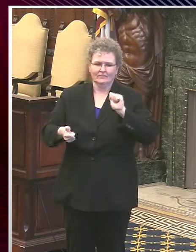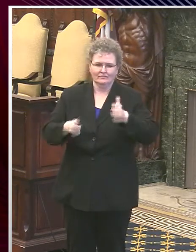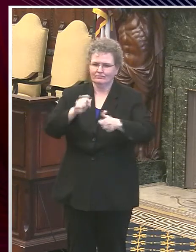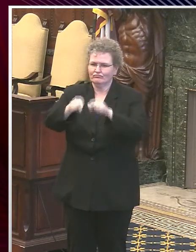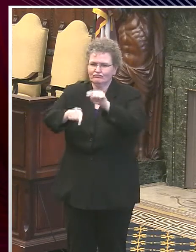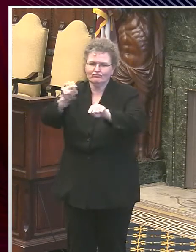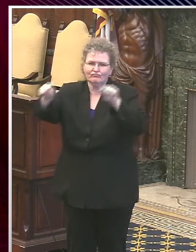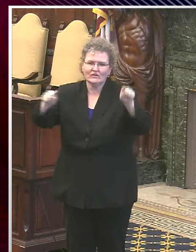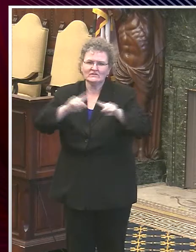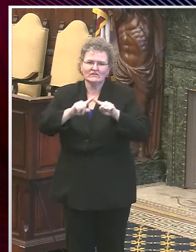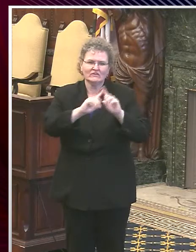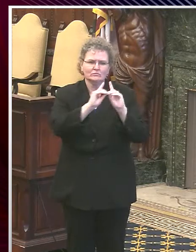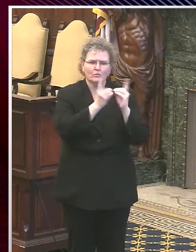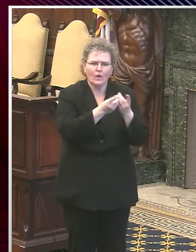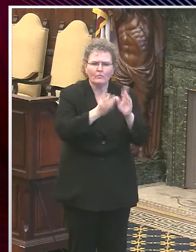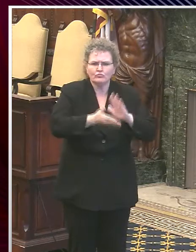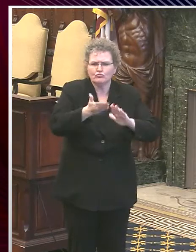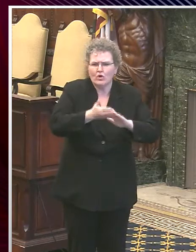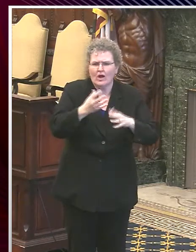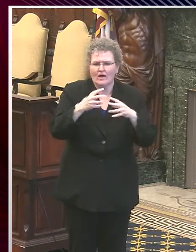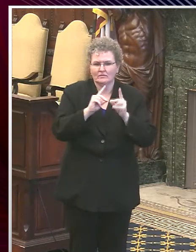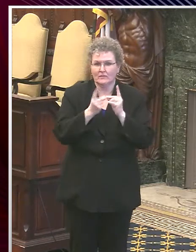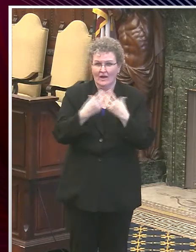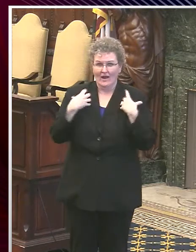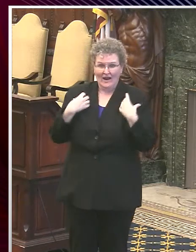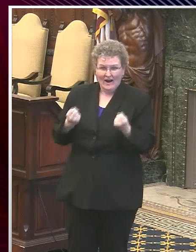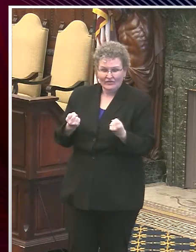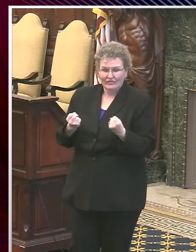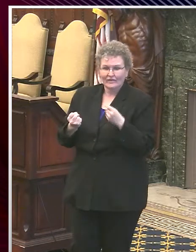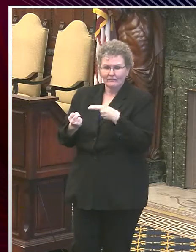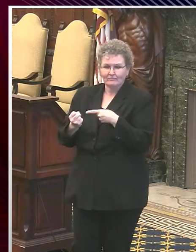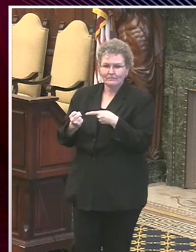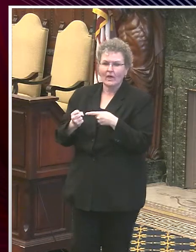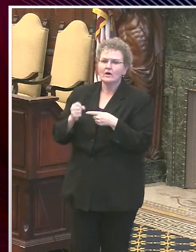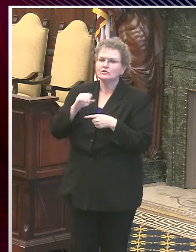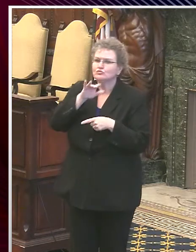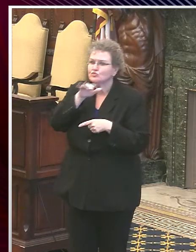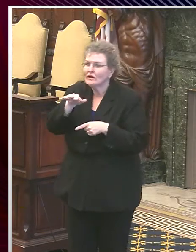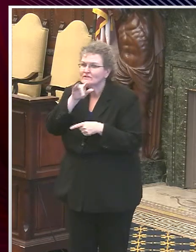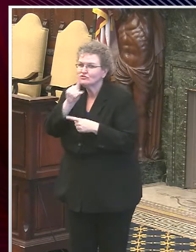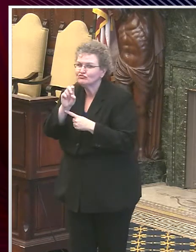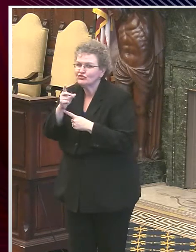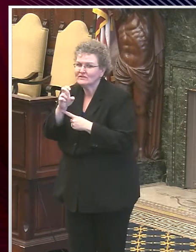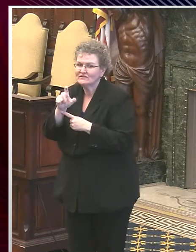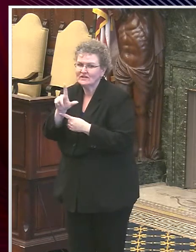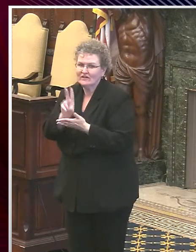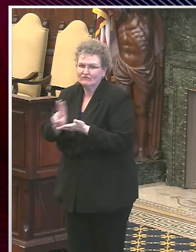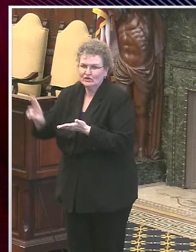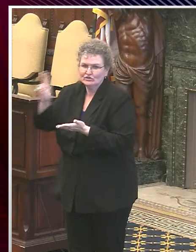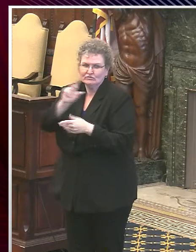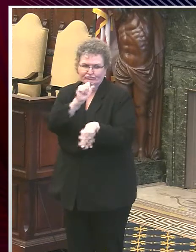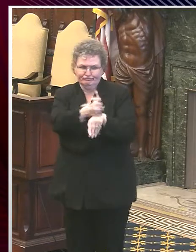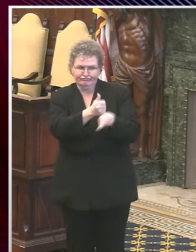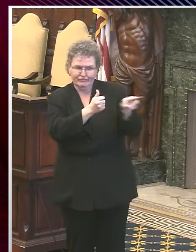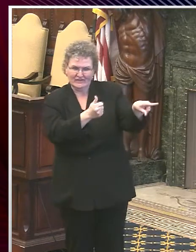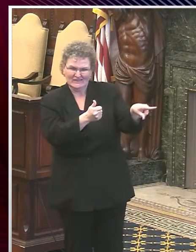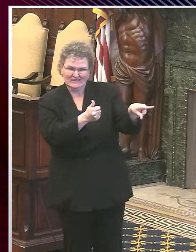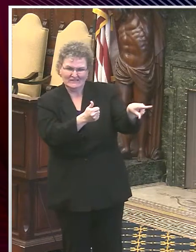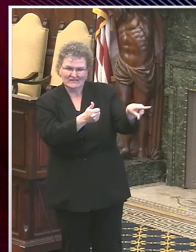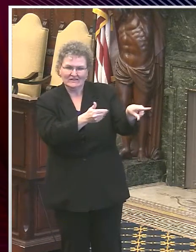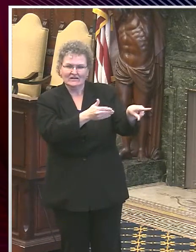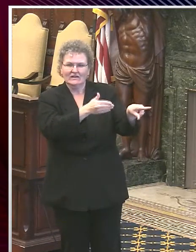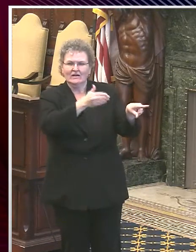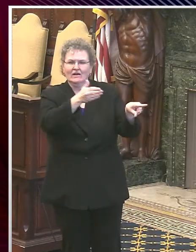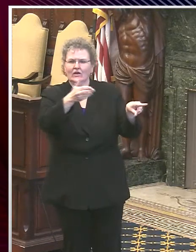department, the Department of Public Health. Today, we're going to be at a site at Drexel University in West Philly. Thursday, we're going to be back at the Martin Luther King Older